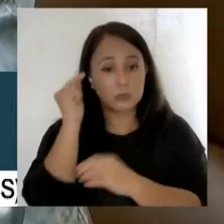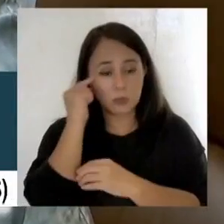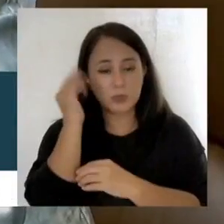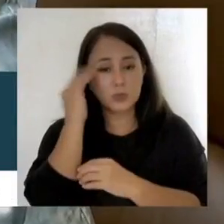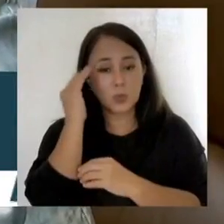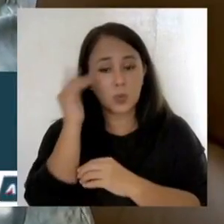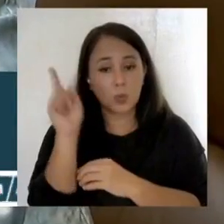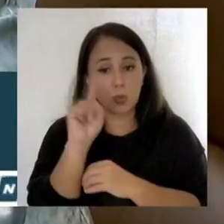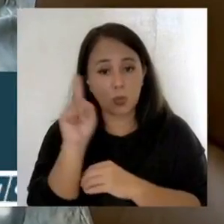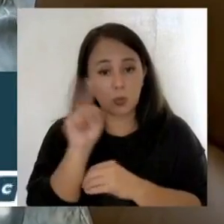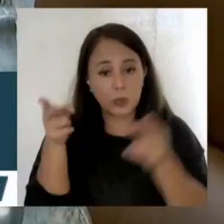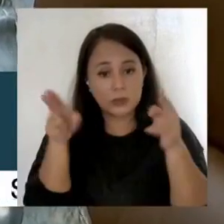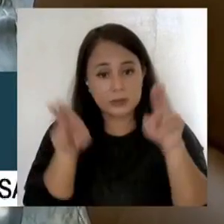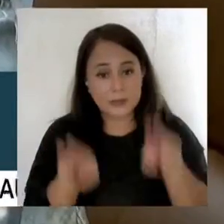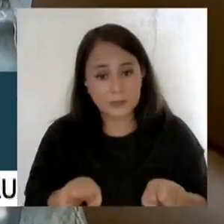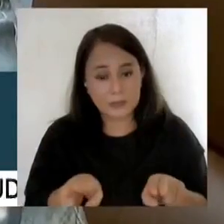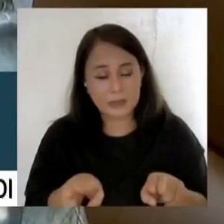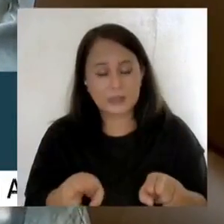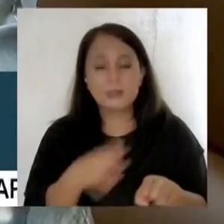happening,